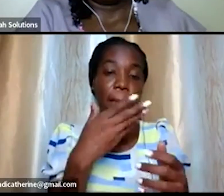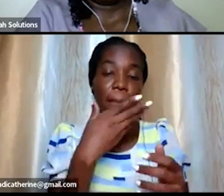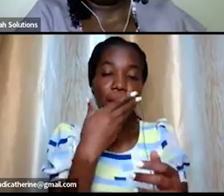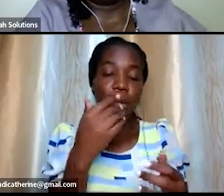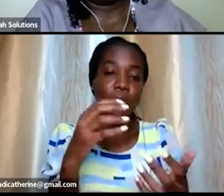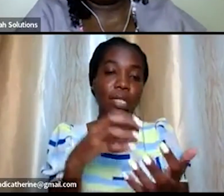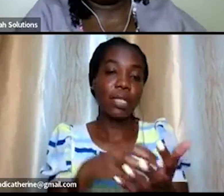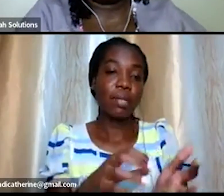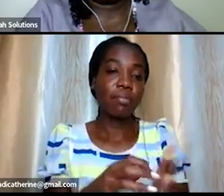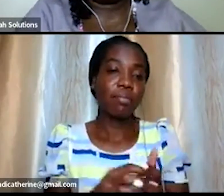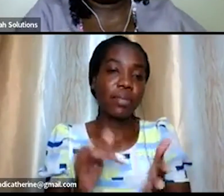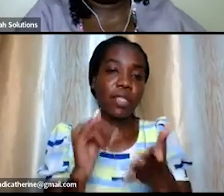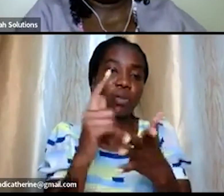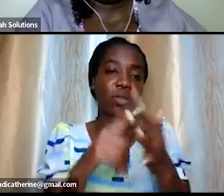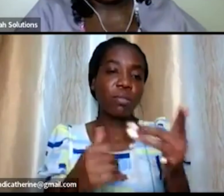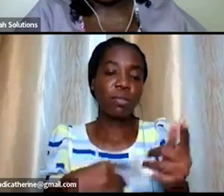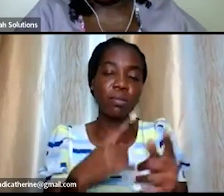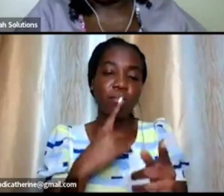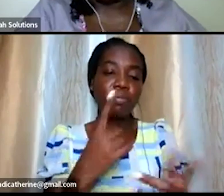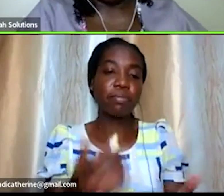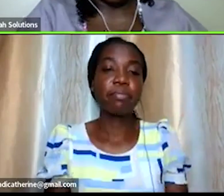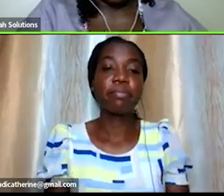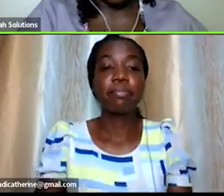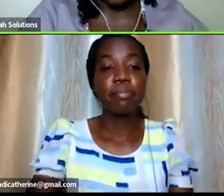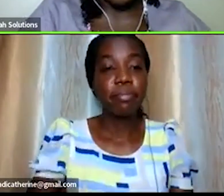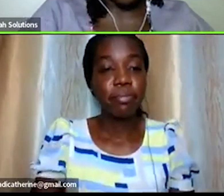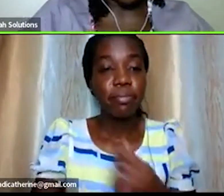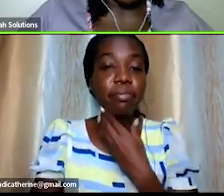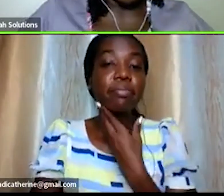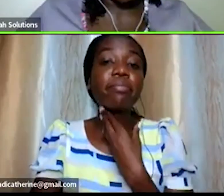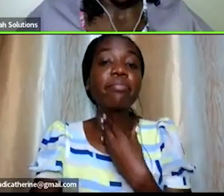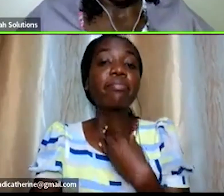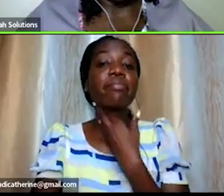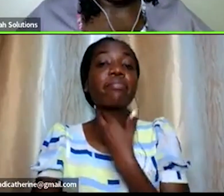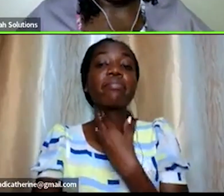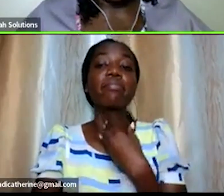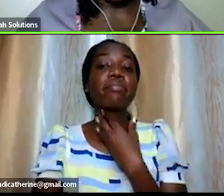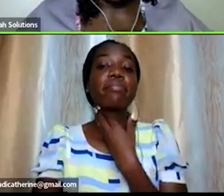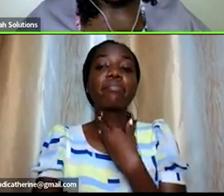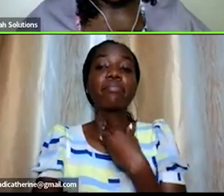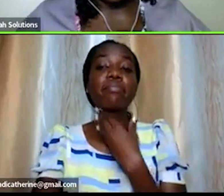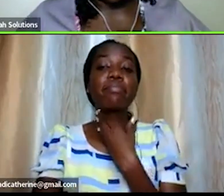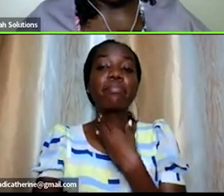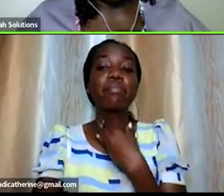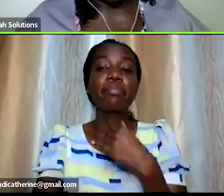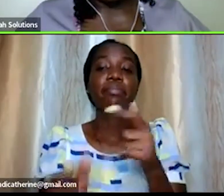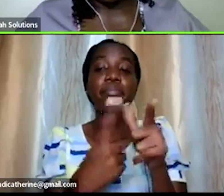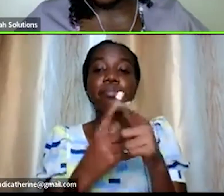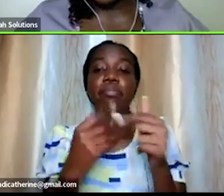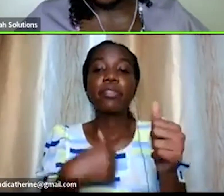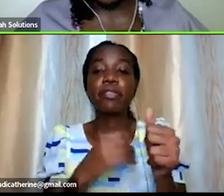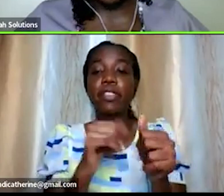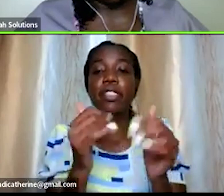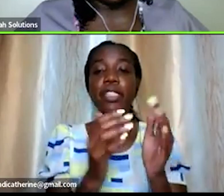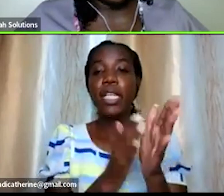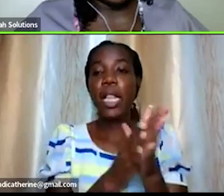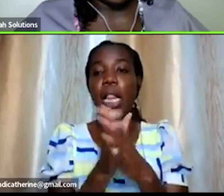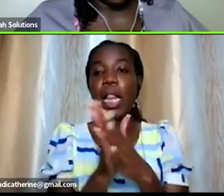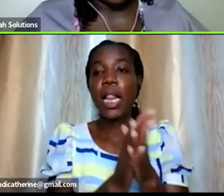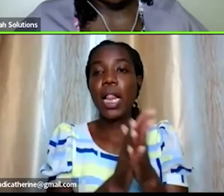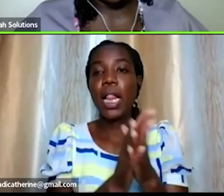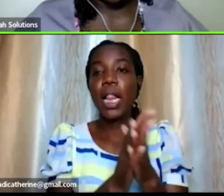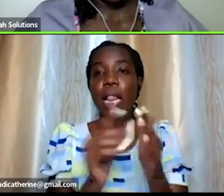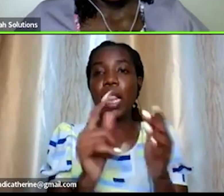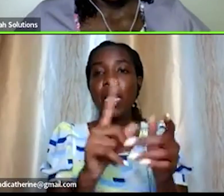That's what I can say. Thank you for that, Grace. And there's an interesting question from Paul, and I think even